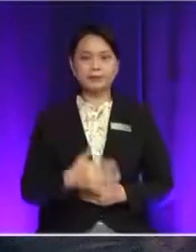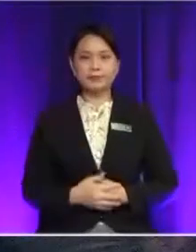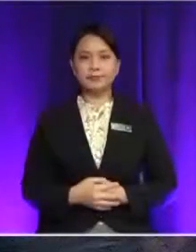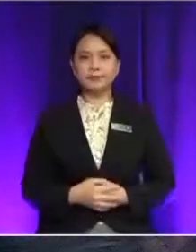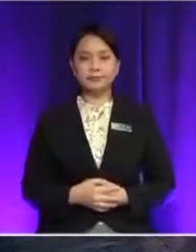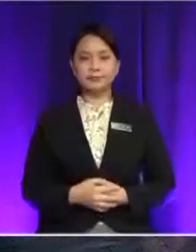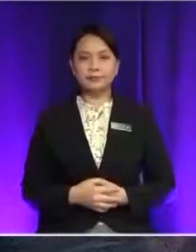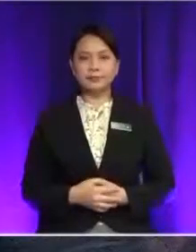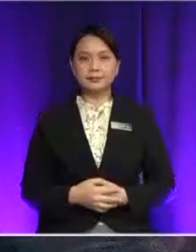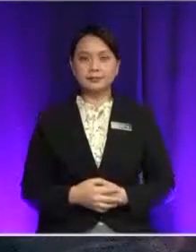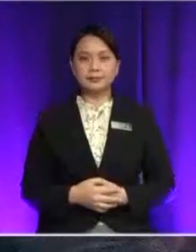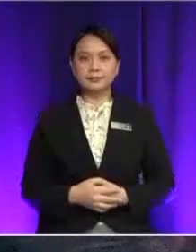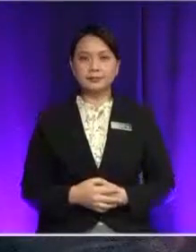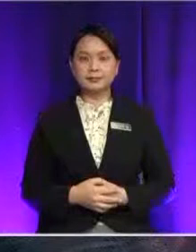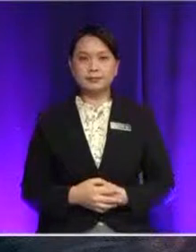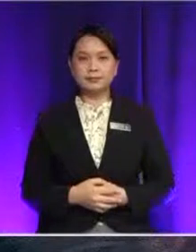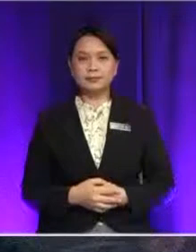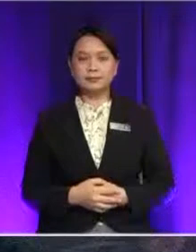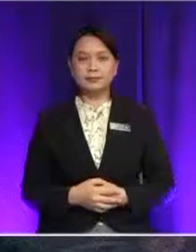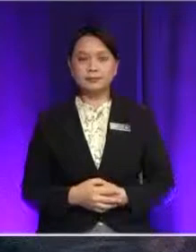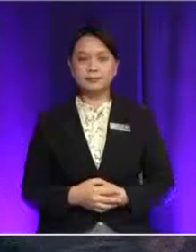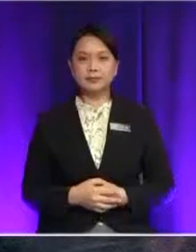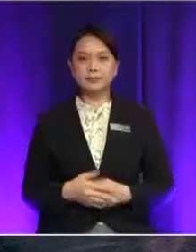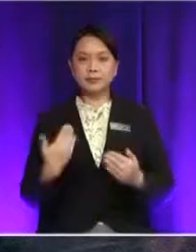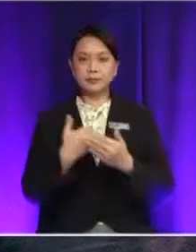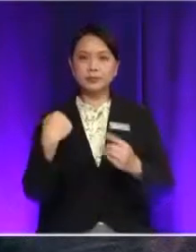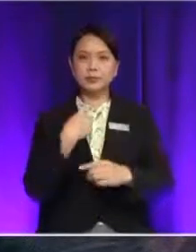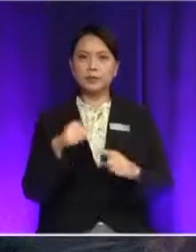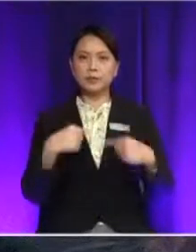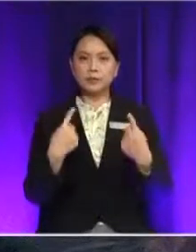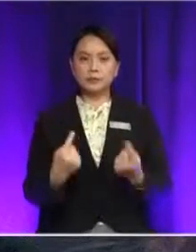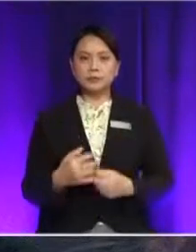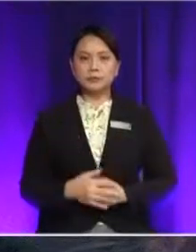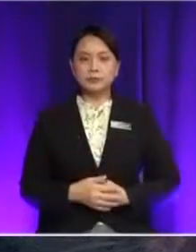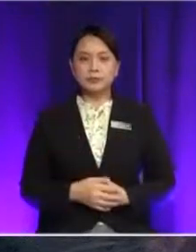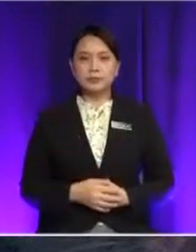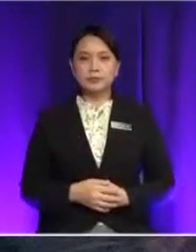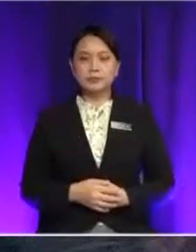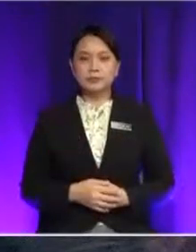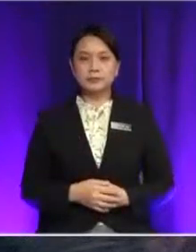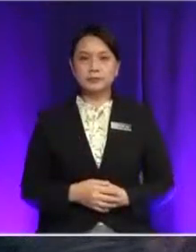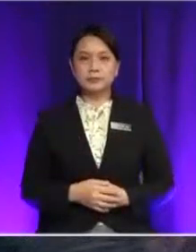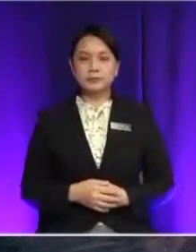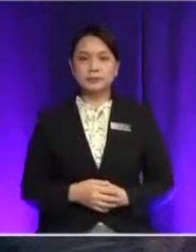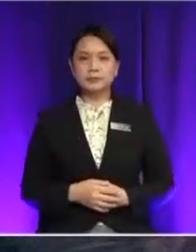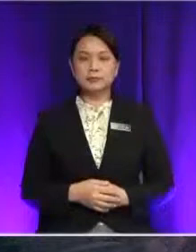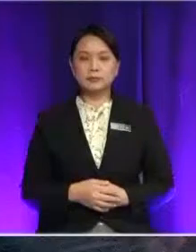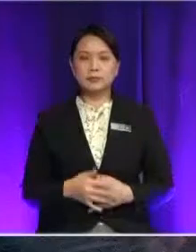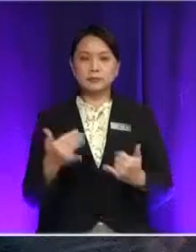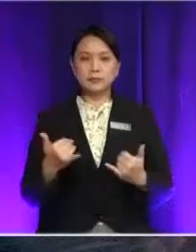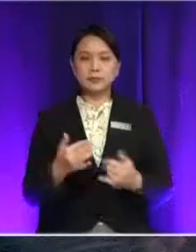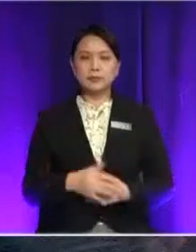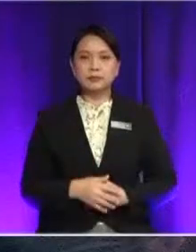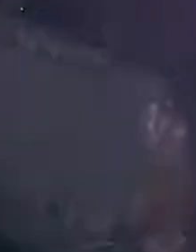our short sketch just now. But before we go on to that, madam, let's first introduce also in the studio with us is our